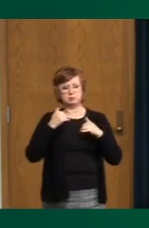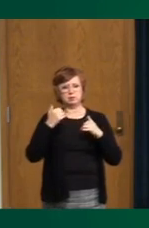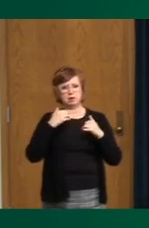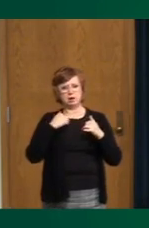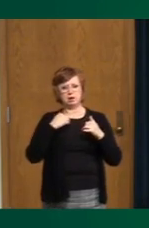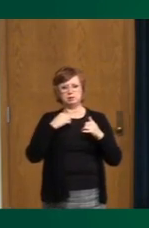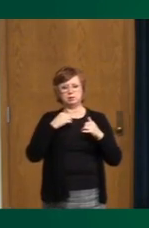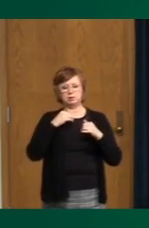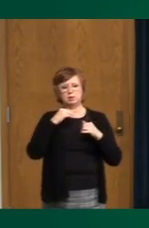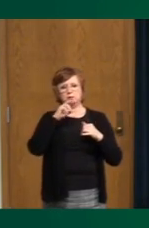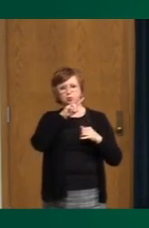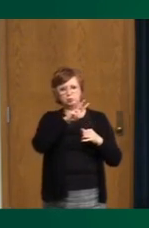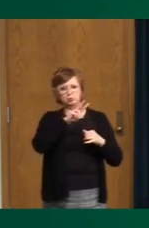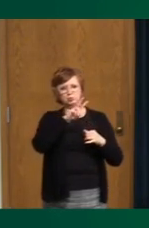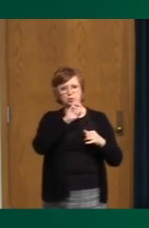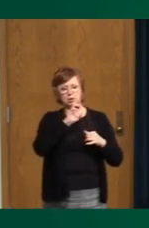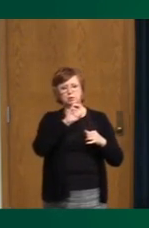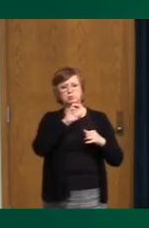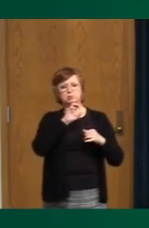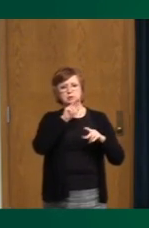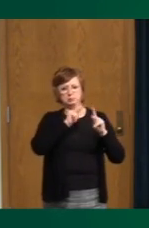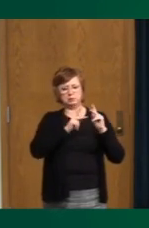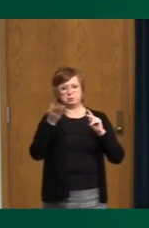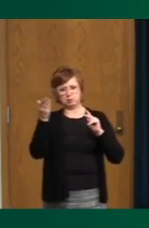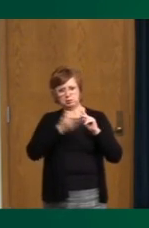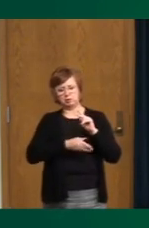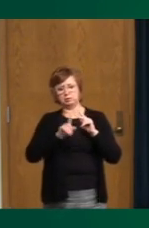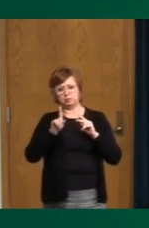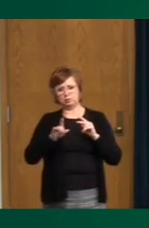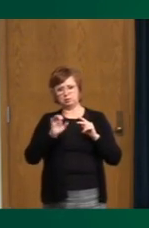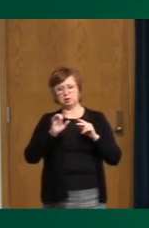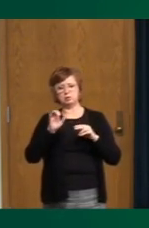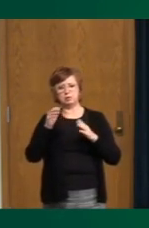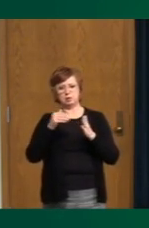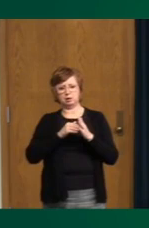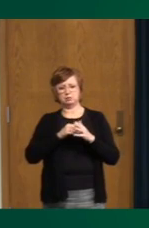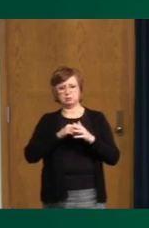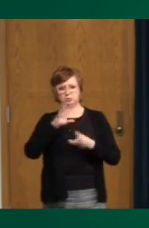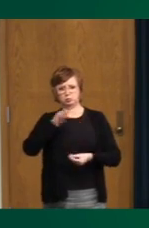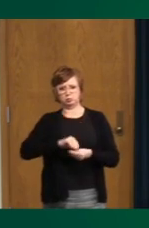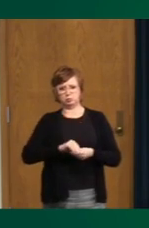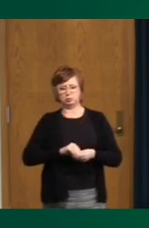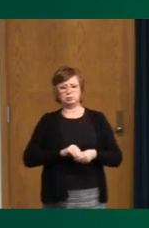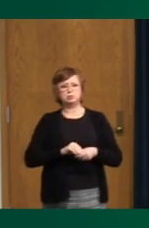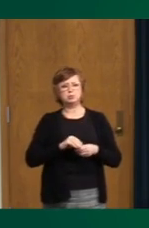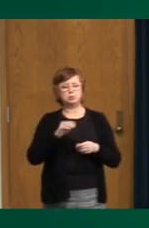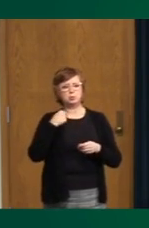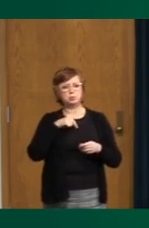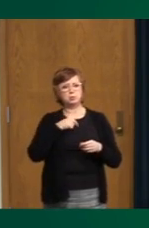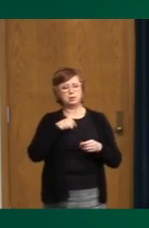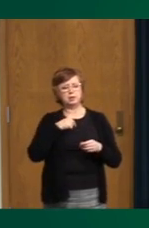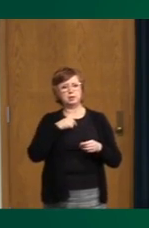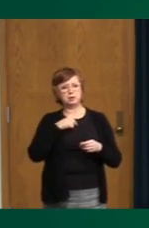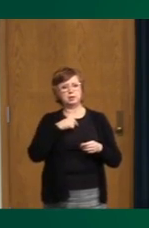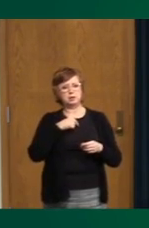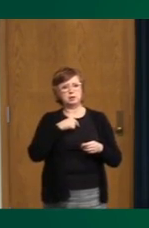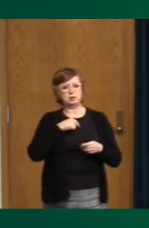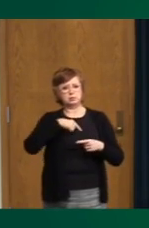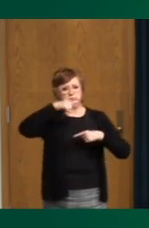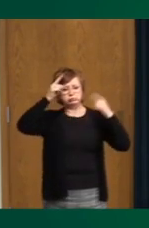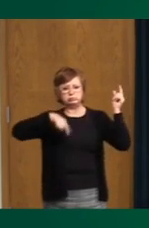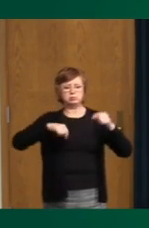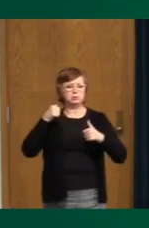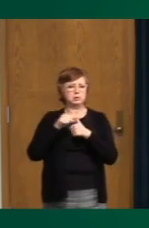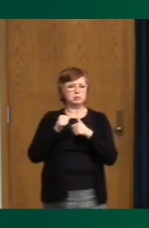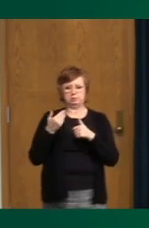200 per 100,000 throughout Saskatchewan, and it varies from day to day in different parts of the province. And there's a snowstorm, it